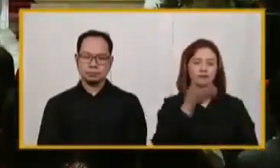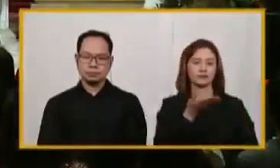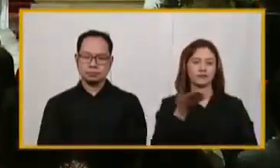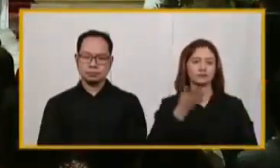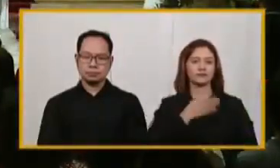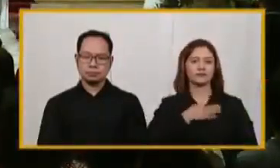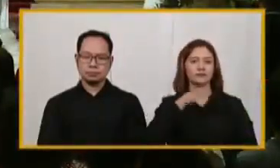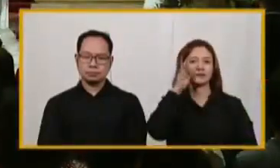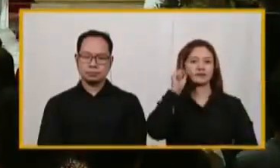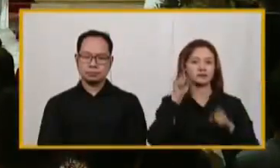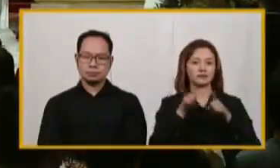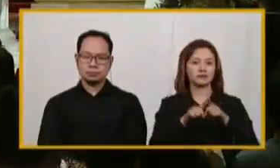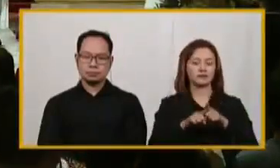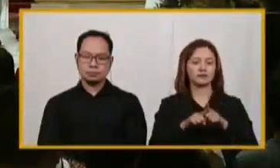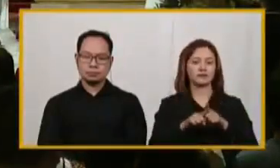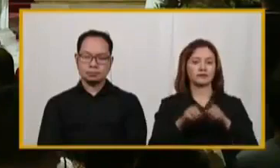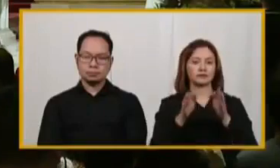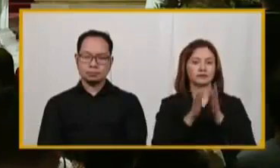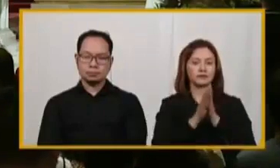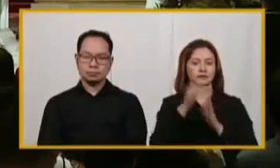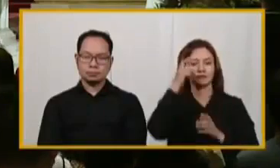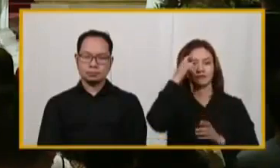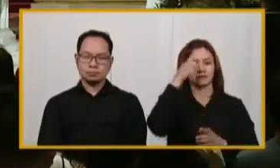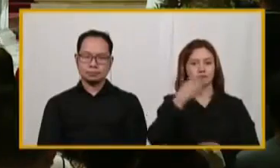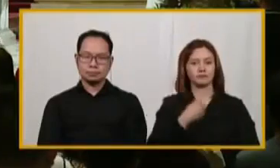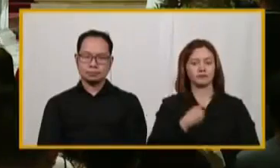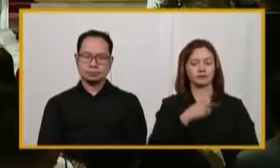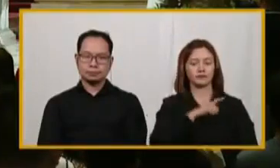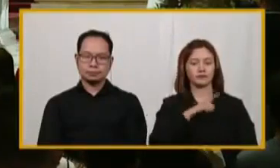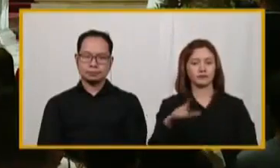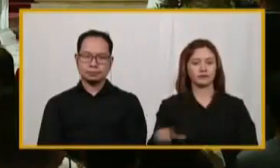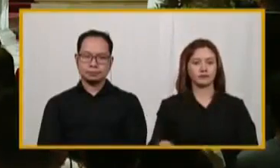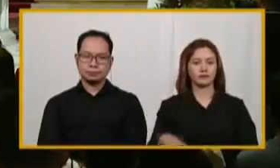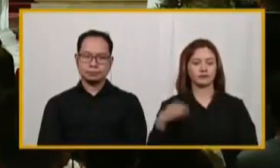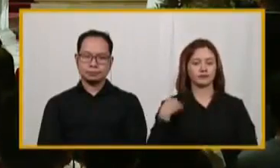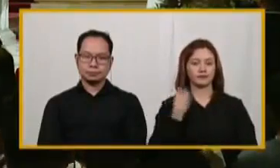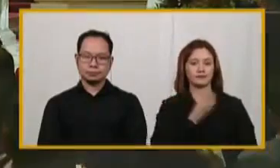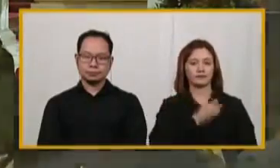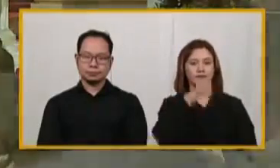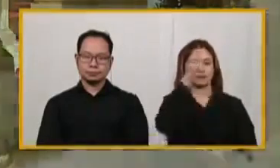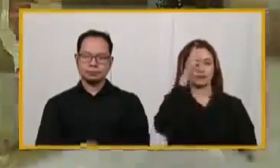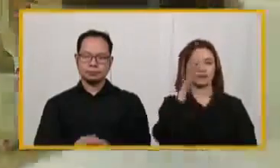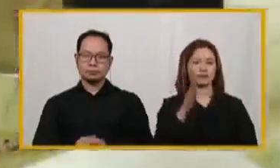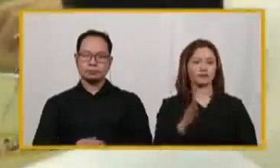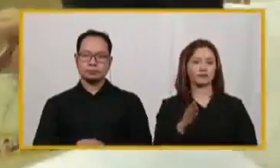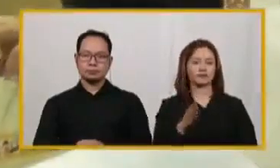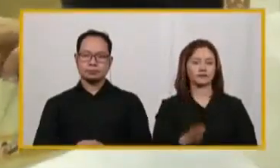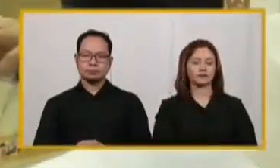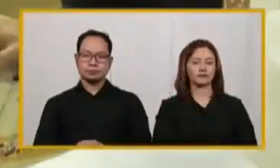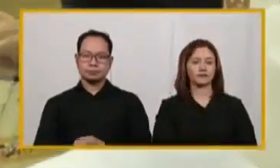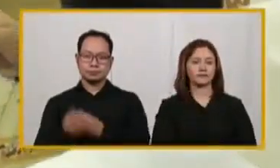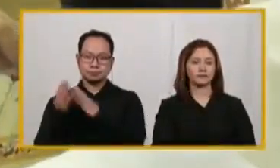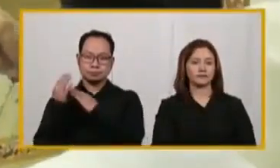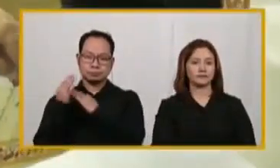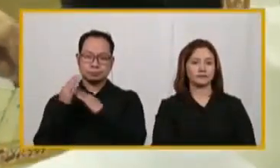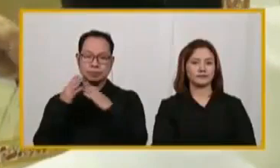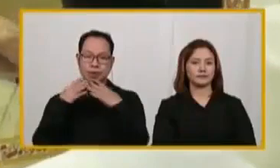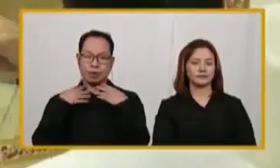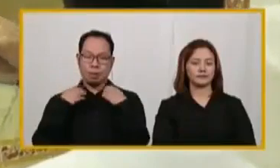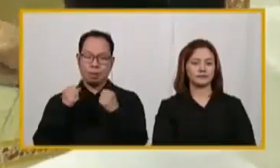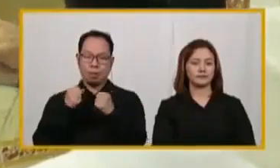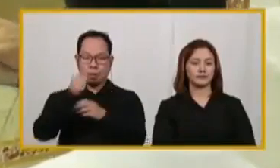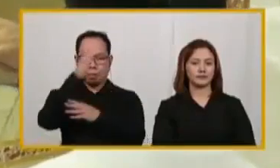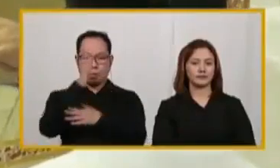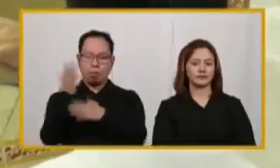my brothers and sisters, to pray for me to the Lord our God. May Almighty God